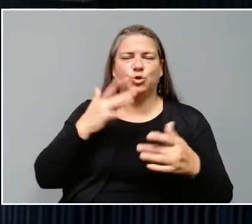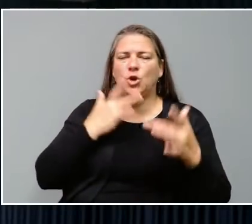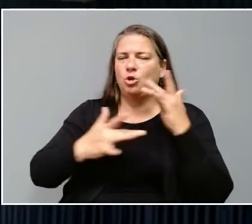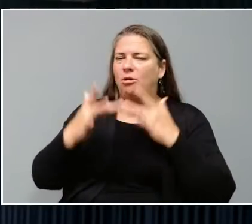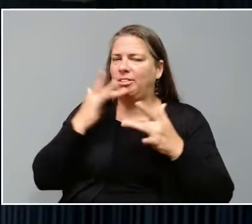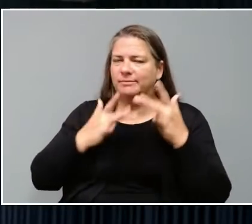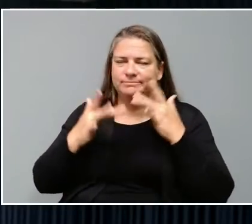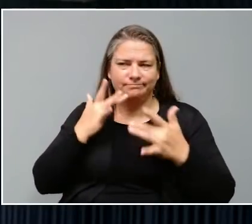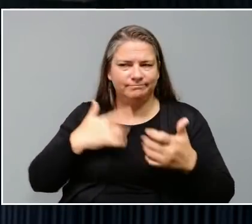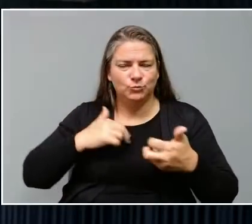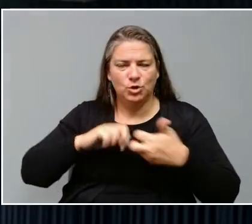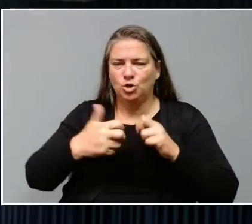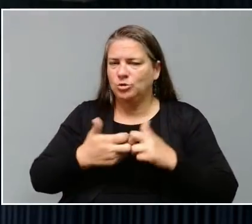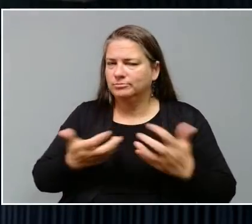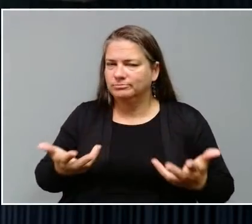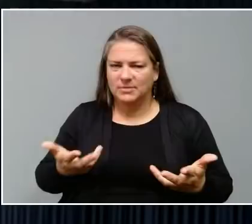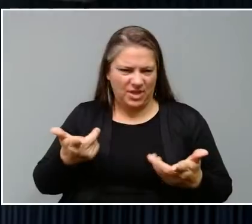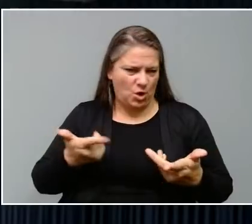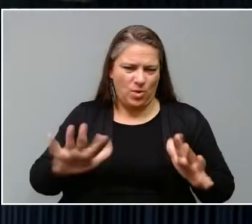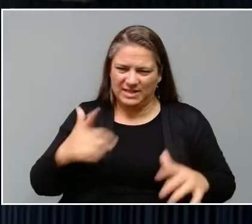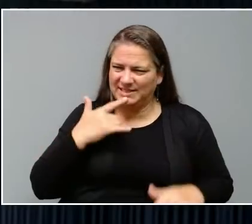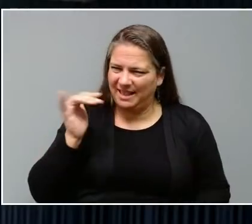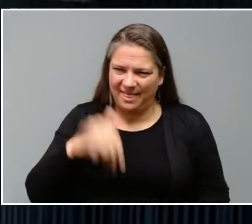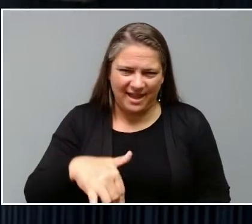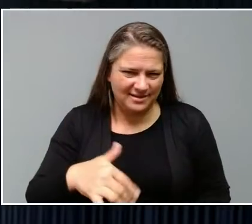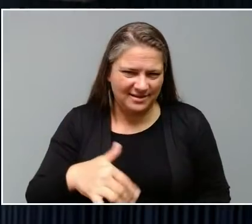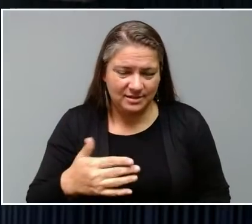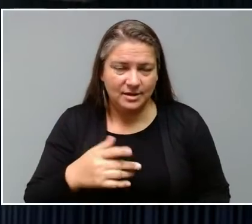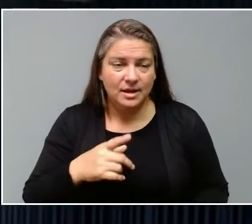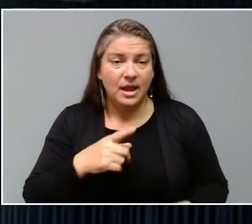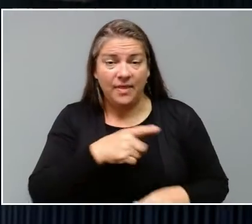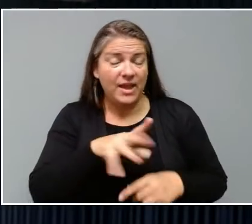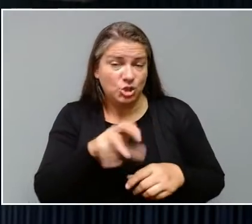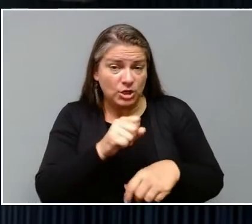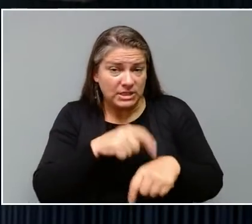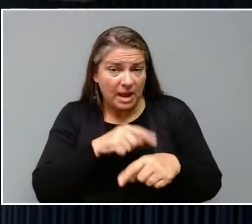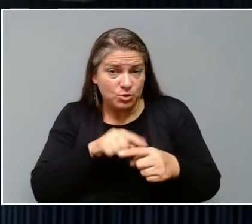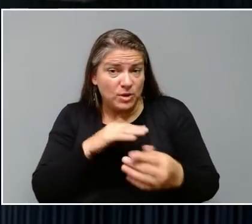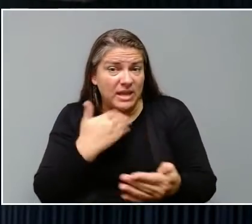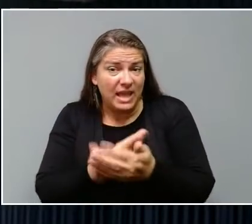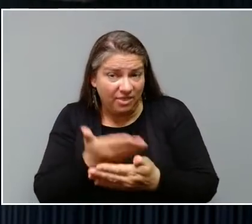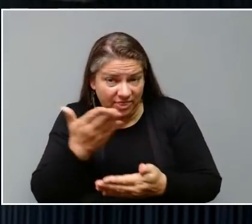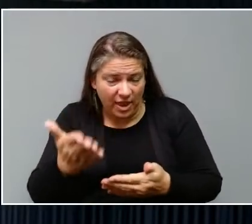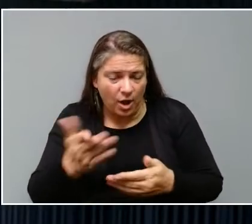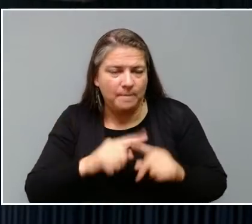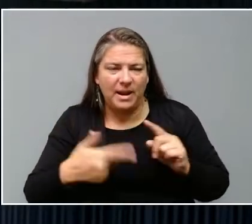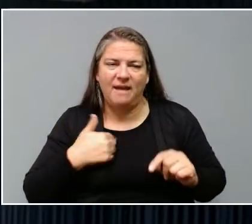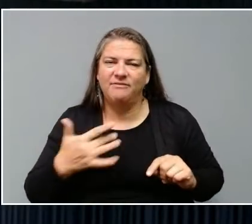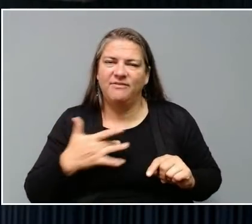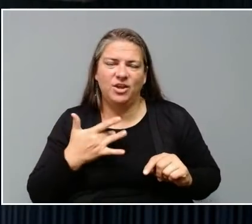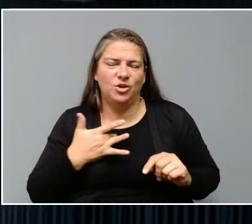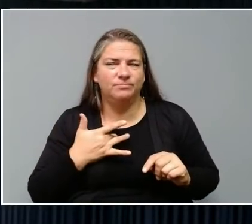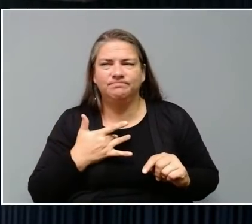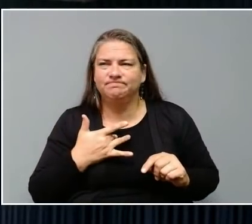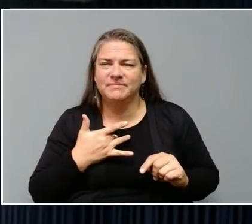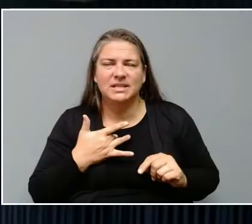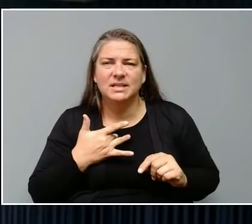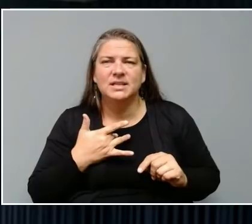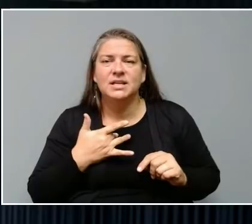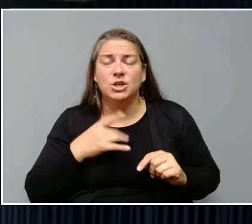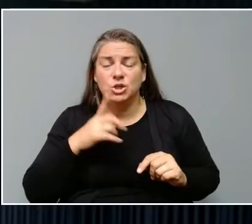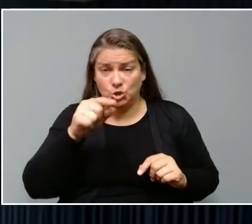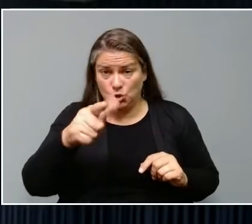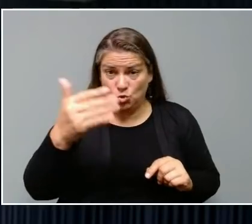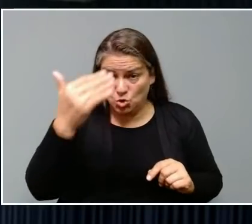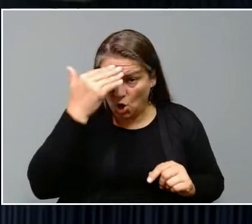and they all took a while to reach that. And what I believe is it means that not only do you know you don't have